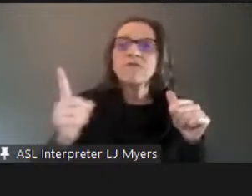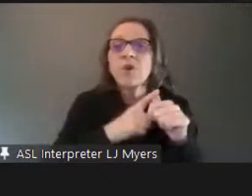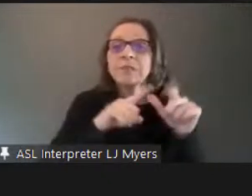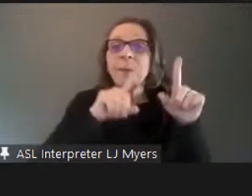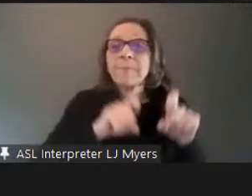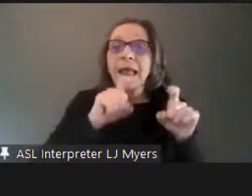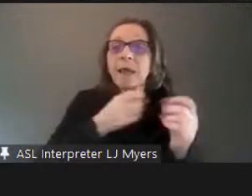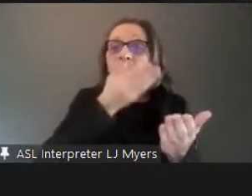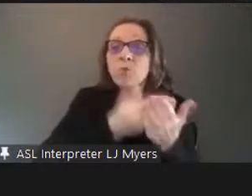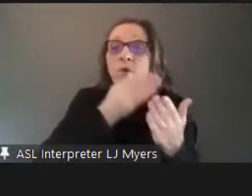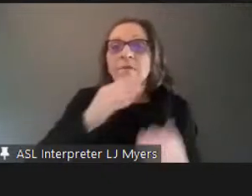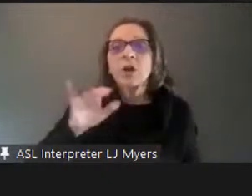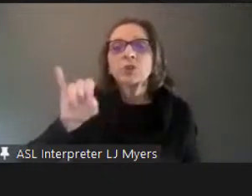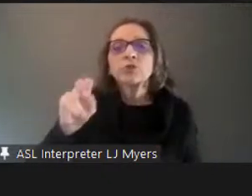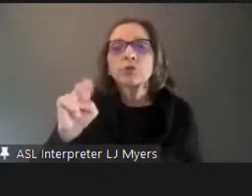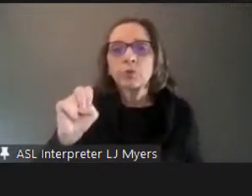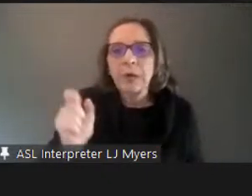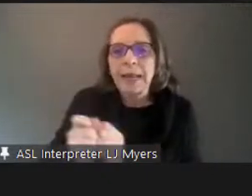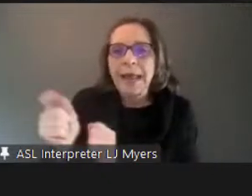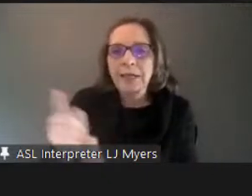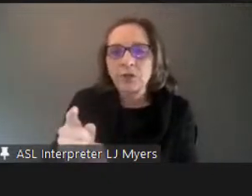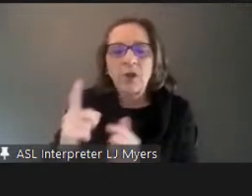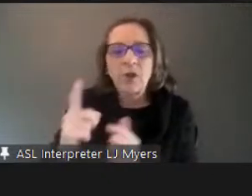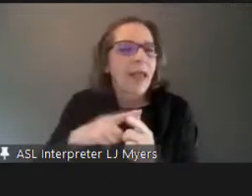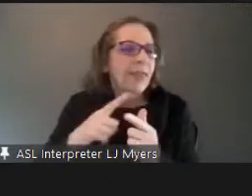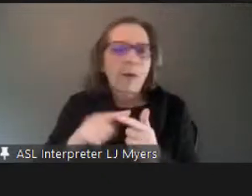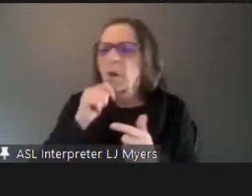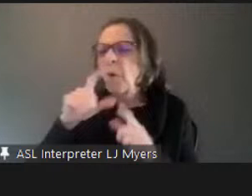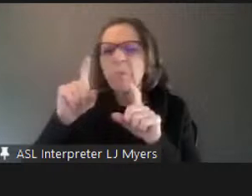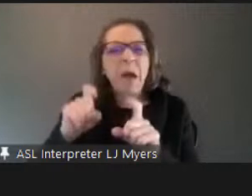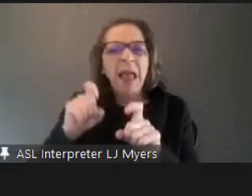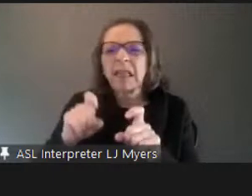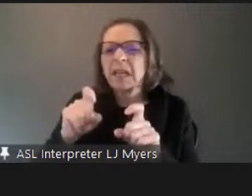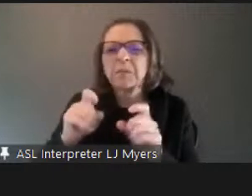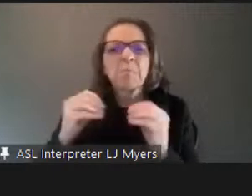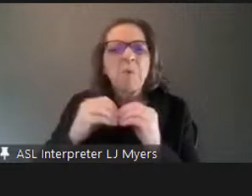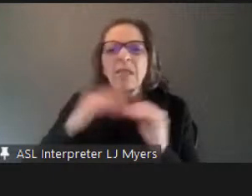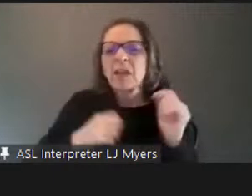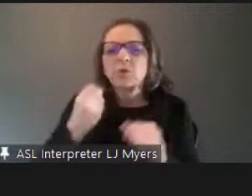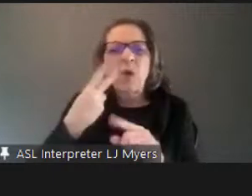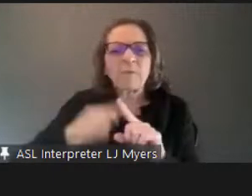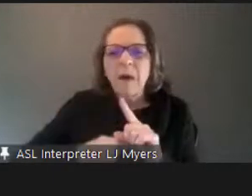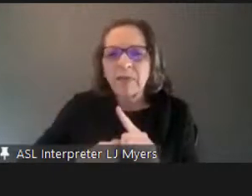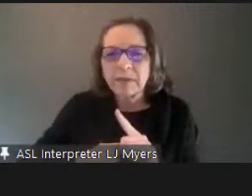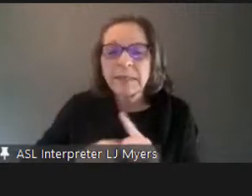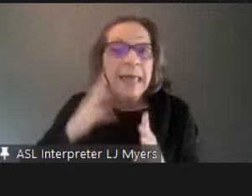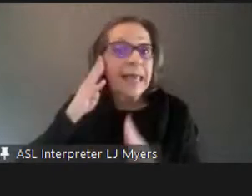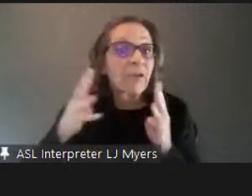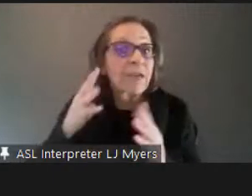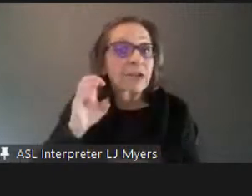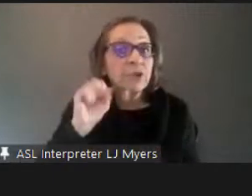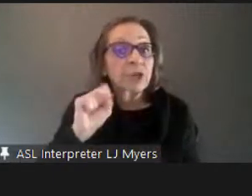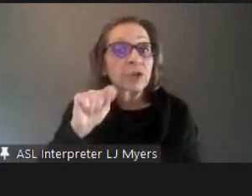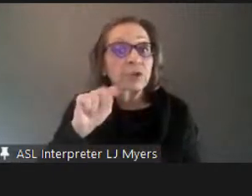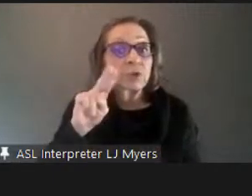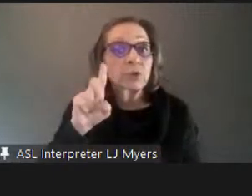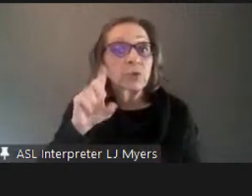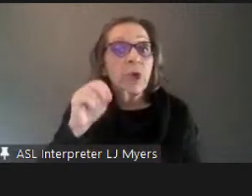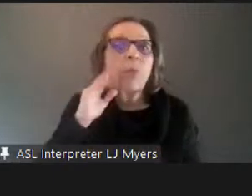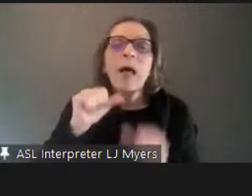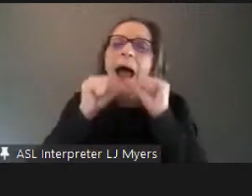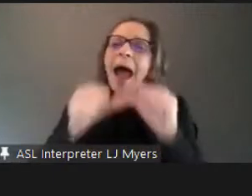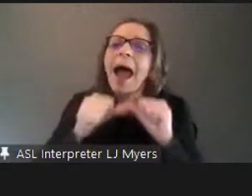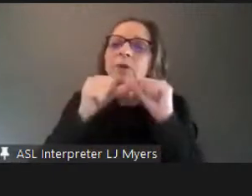year. And then, as I mentioned, we won't pilot for any longer than 12 months. And the Innovation Studio is going to be sort of an ongoing